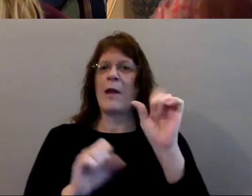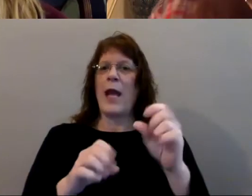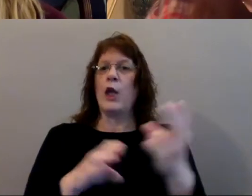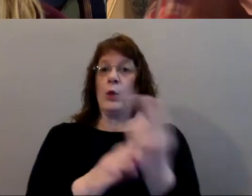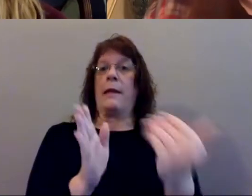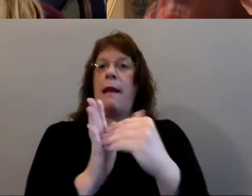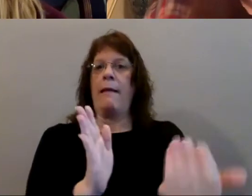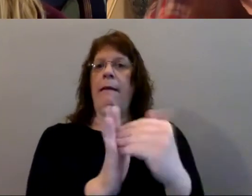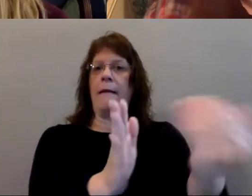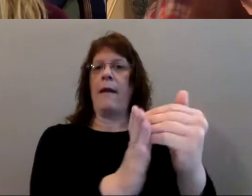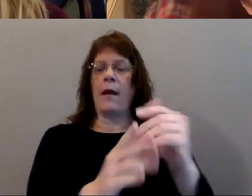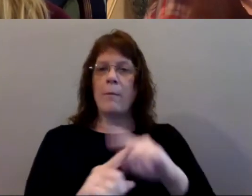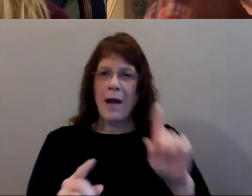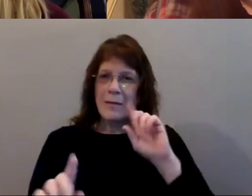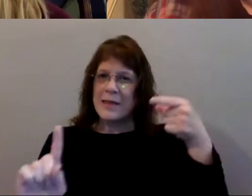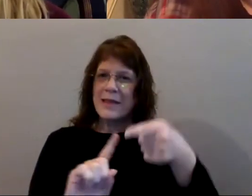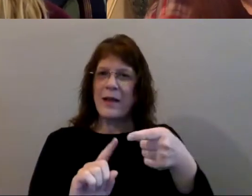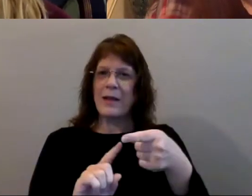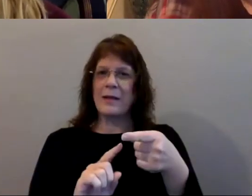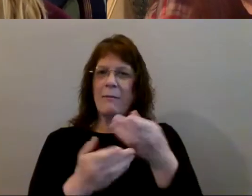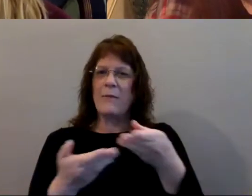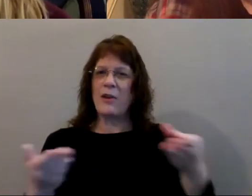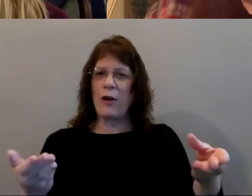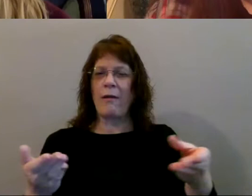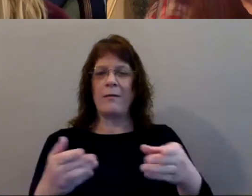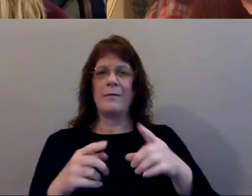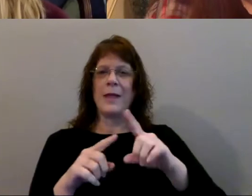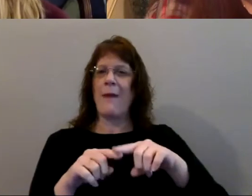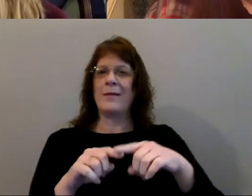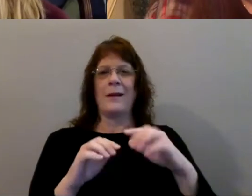terms of like a specific material, it really depends on the application.